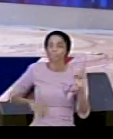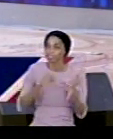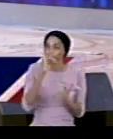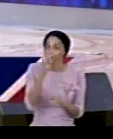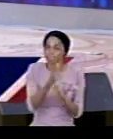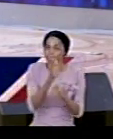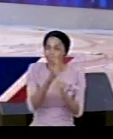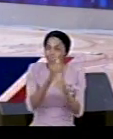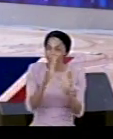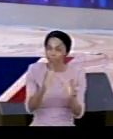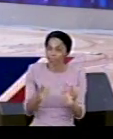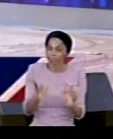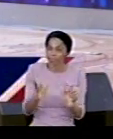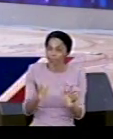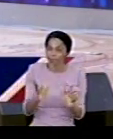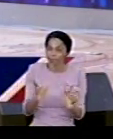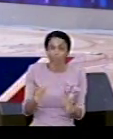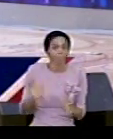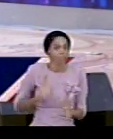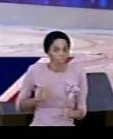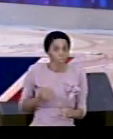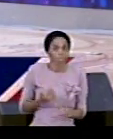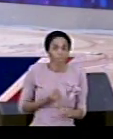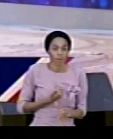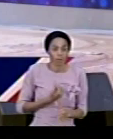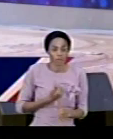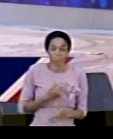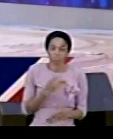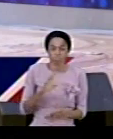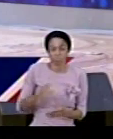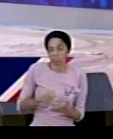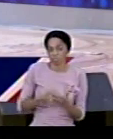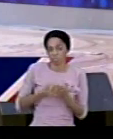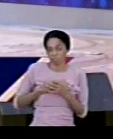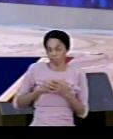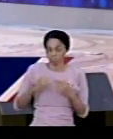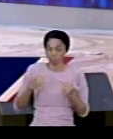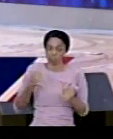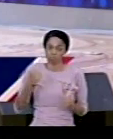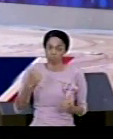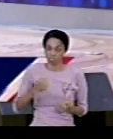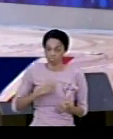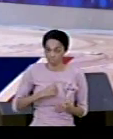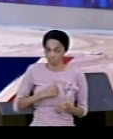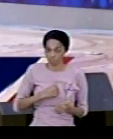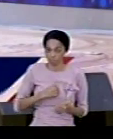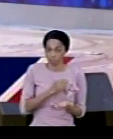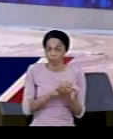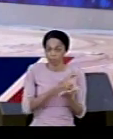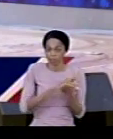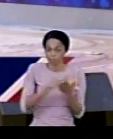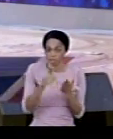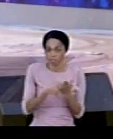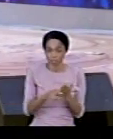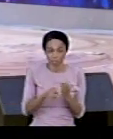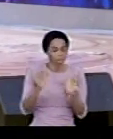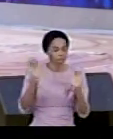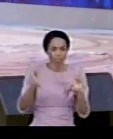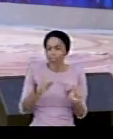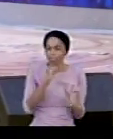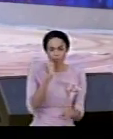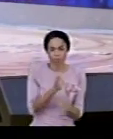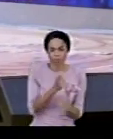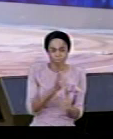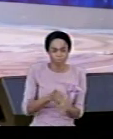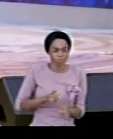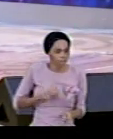justifier. Our so-called good works, our self-righteousness cannot justify